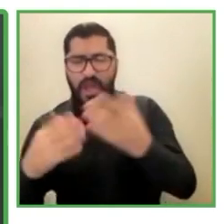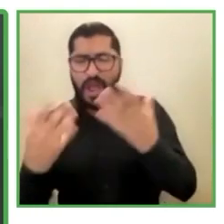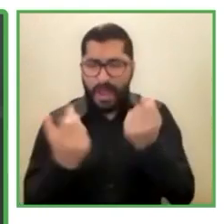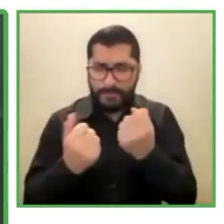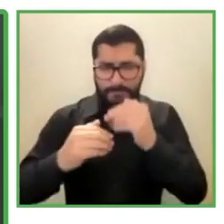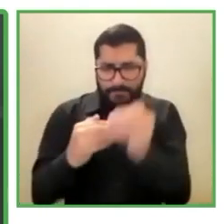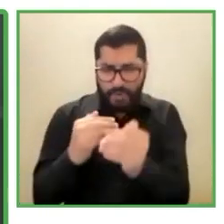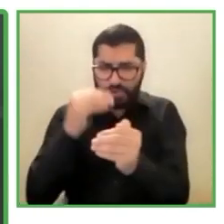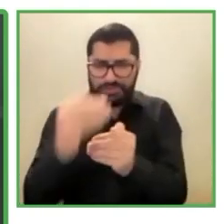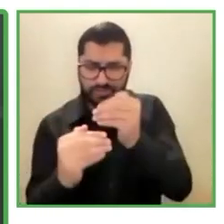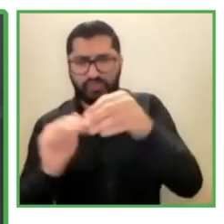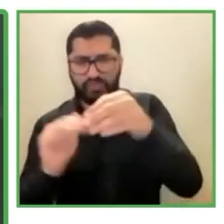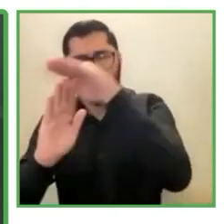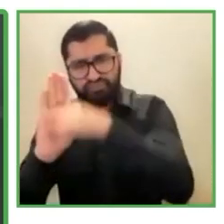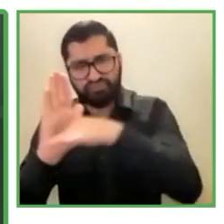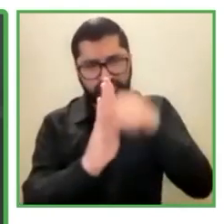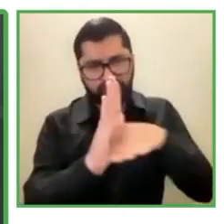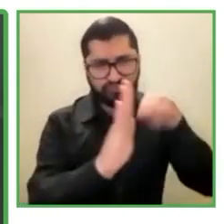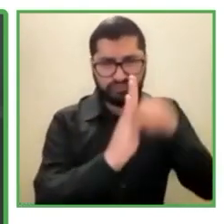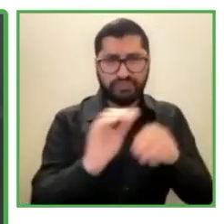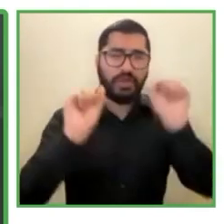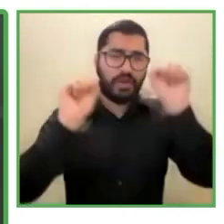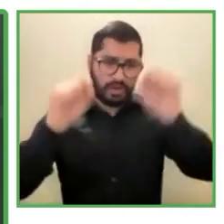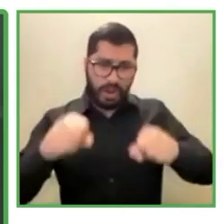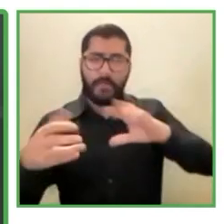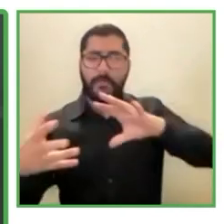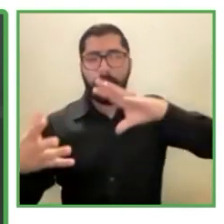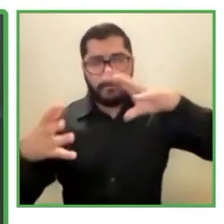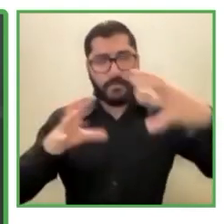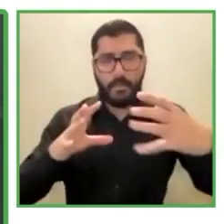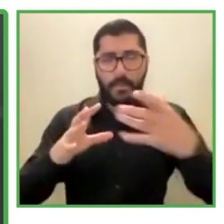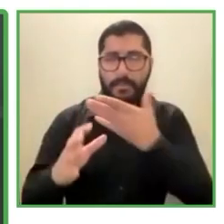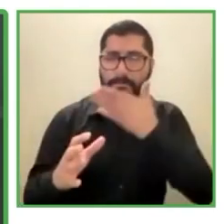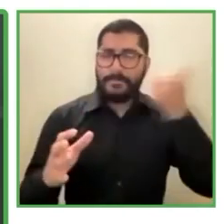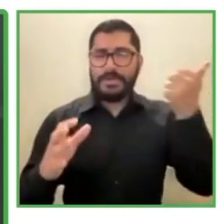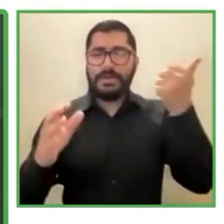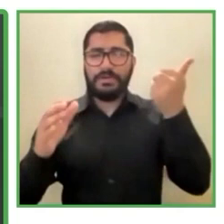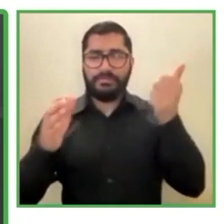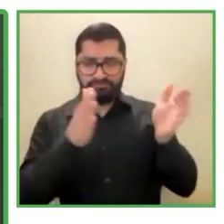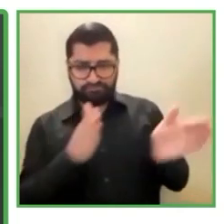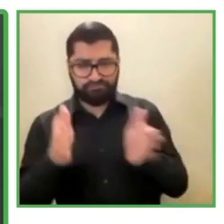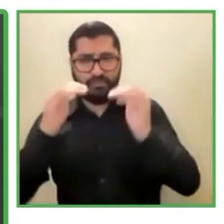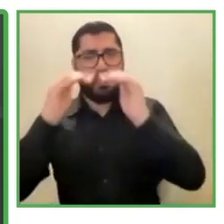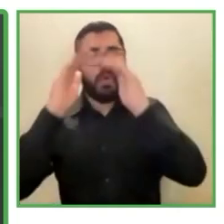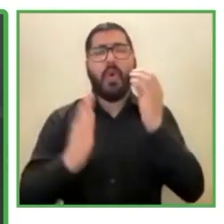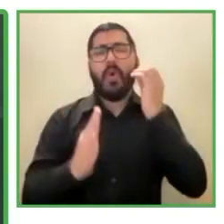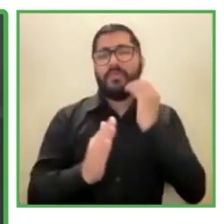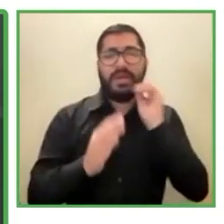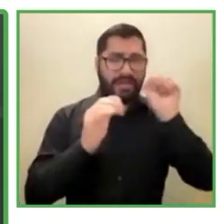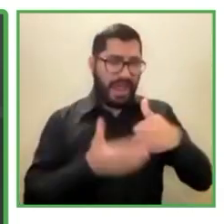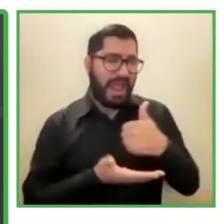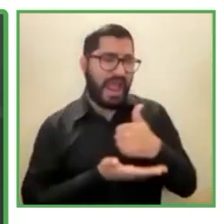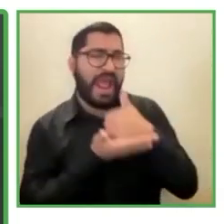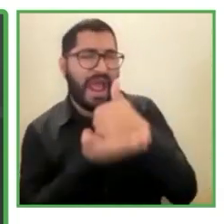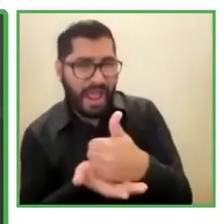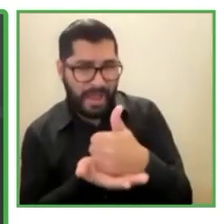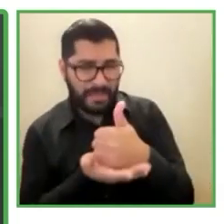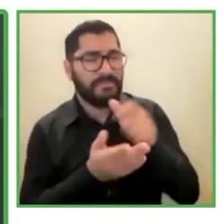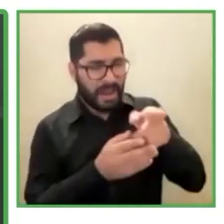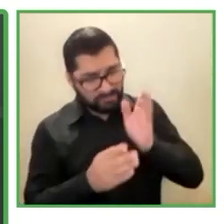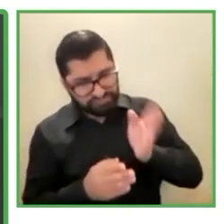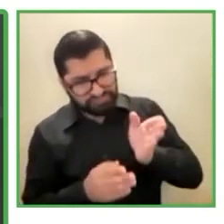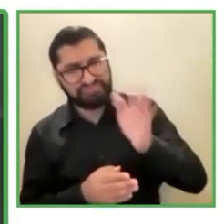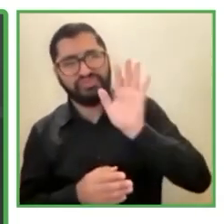governmental activities. This modality allowed to keep jobs and generate